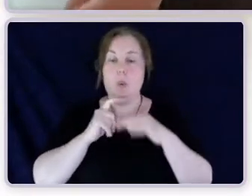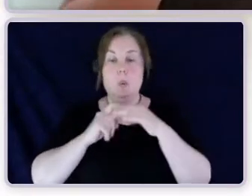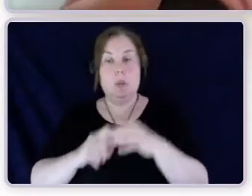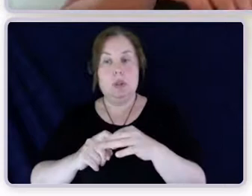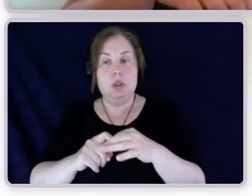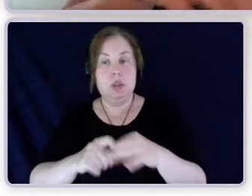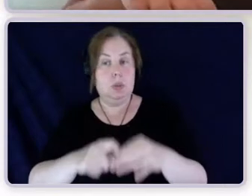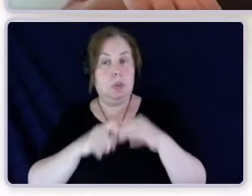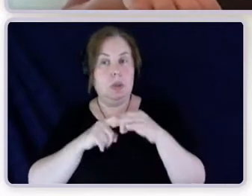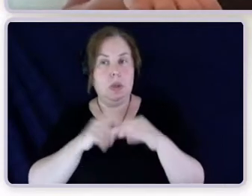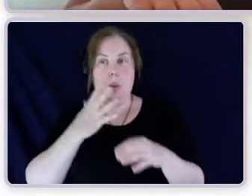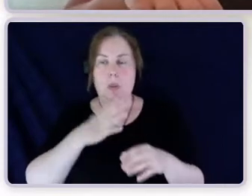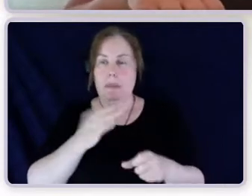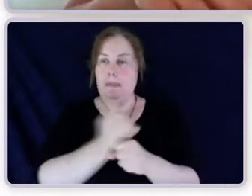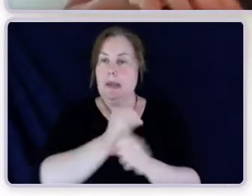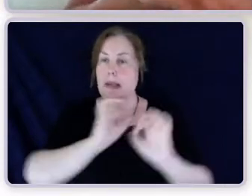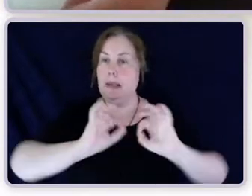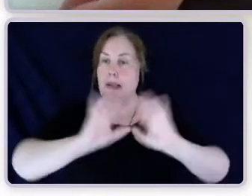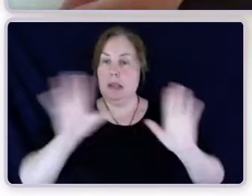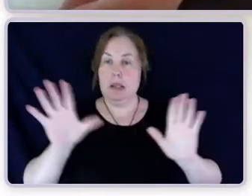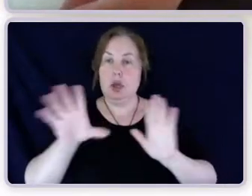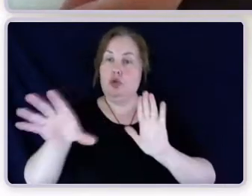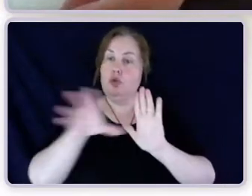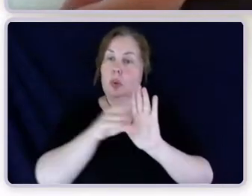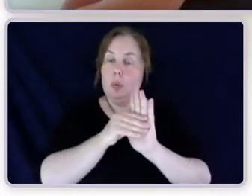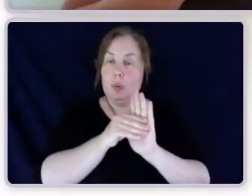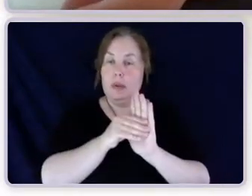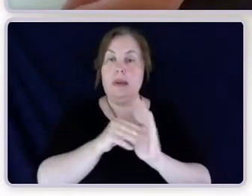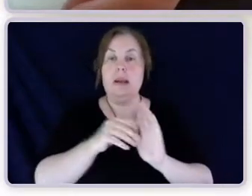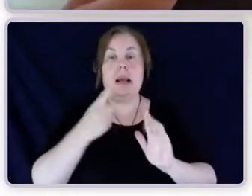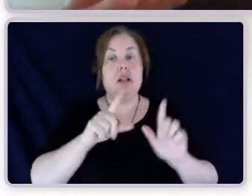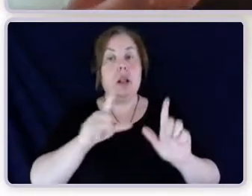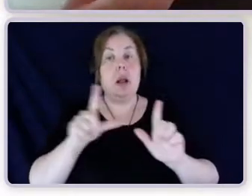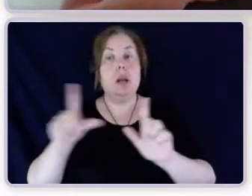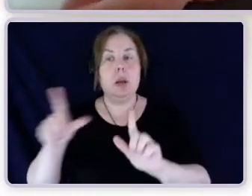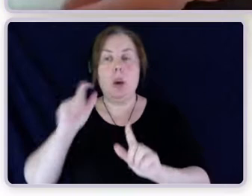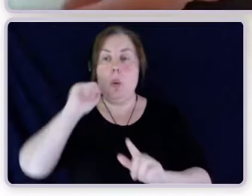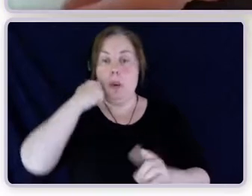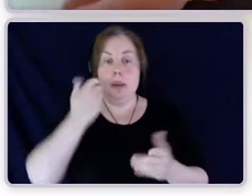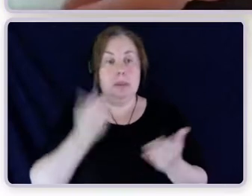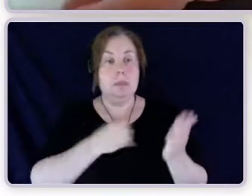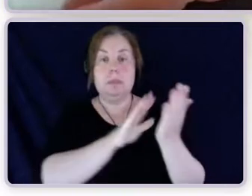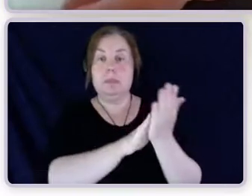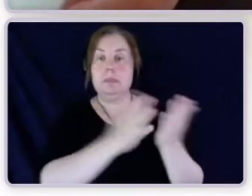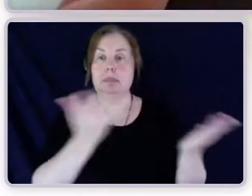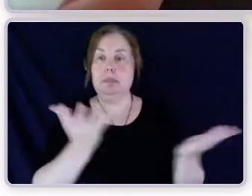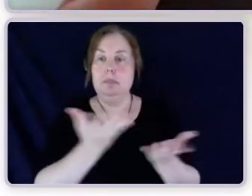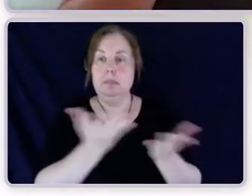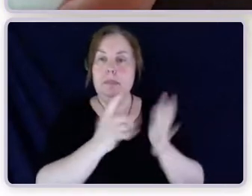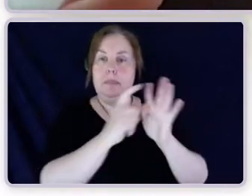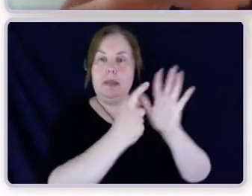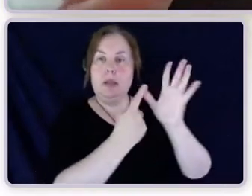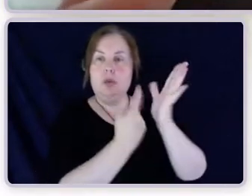recording from this session and the slides will be available on the Dawi website after this session, so you all can look back on this later.